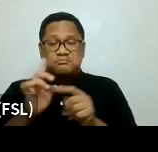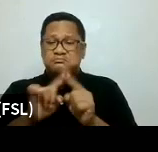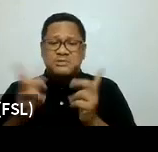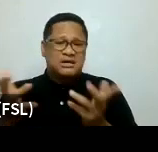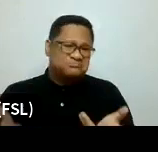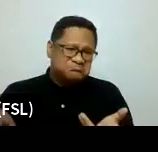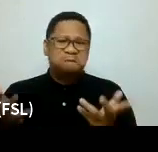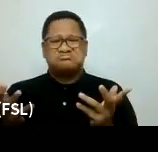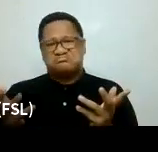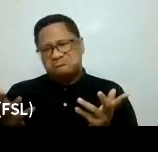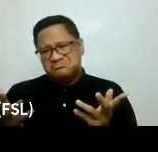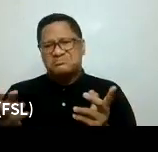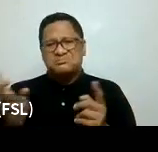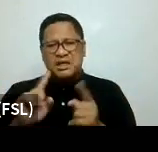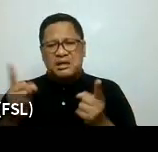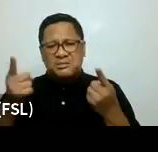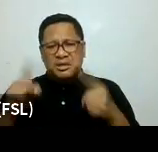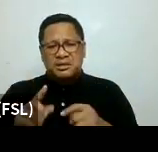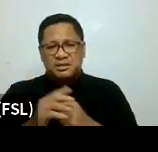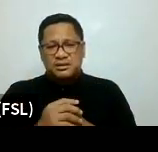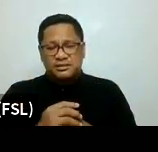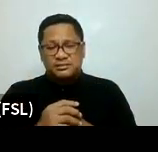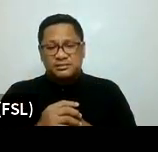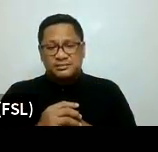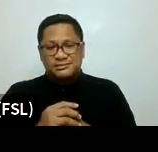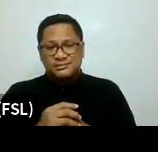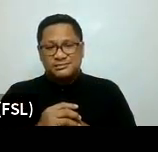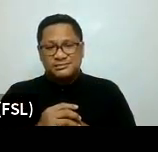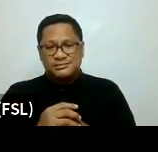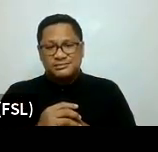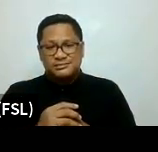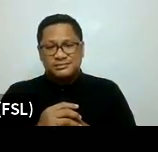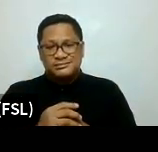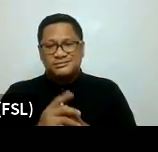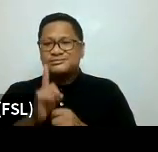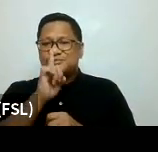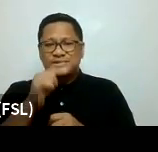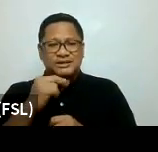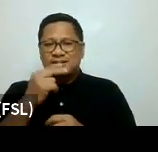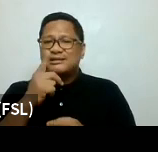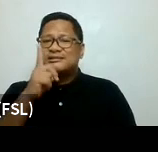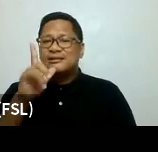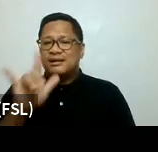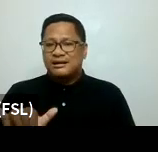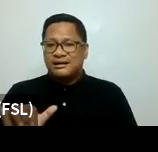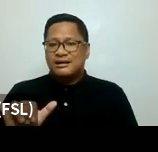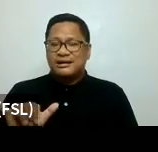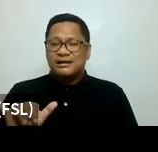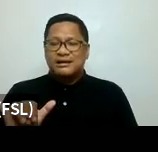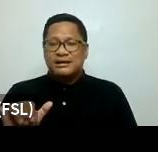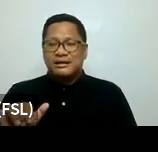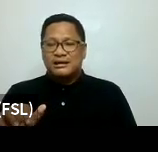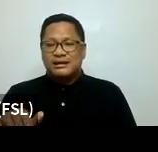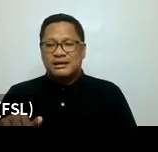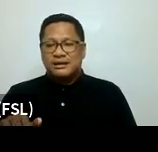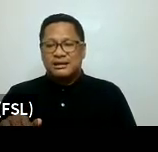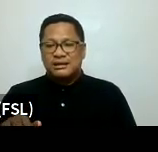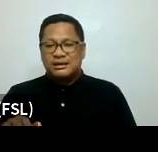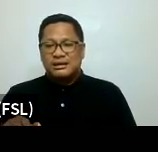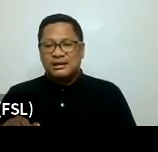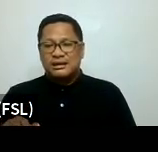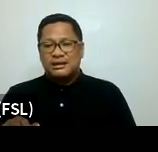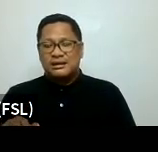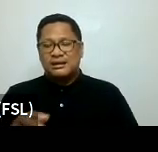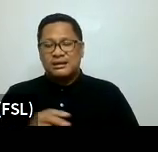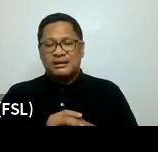Unfortunately, I'm not so lucky. Okay? I'm not so lucky in being part of